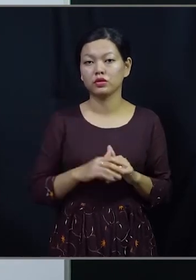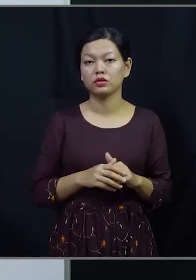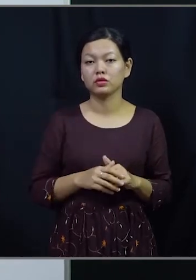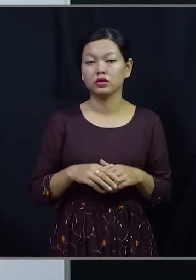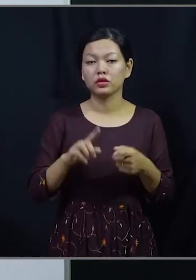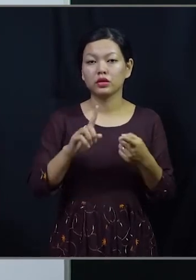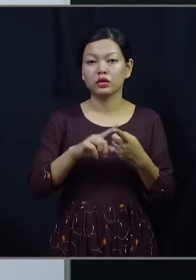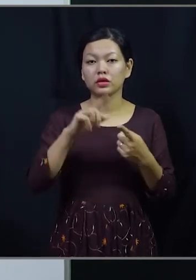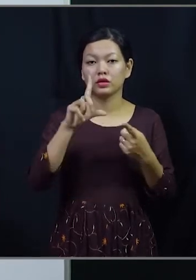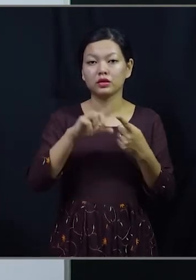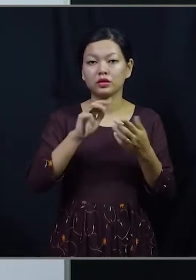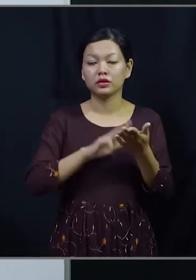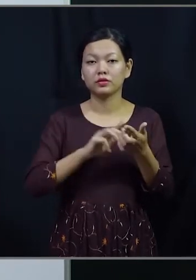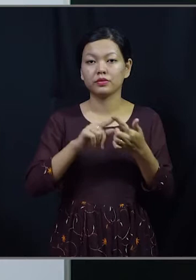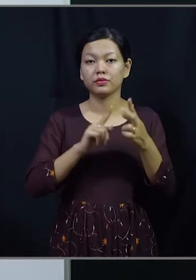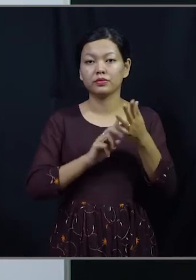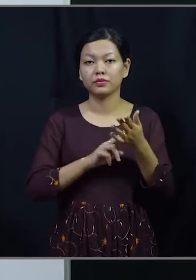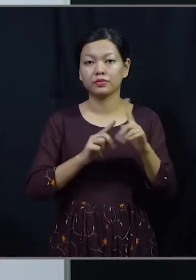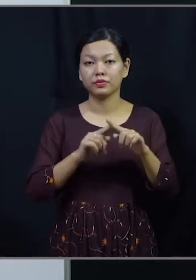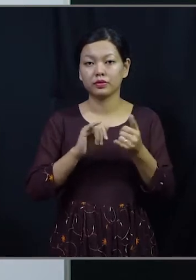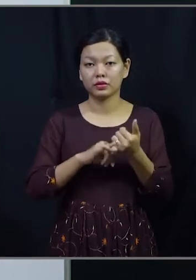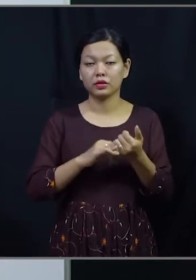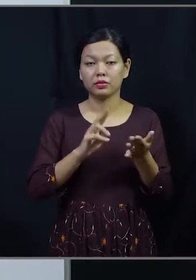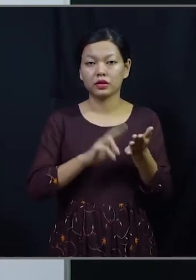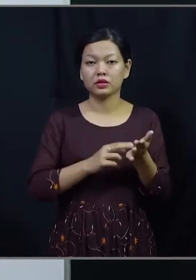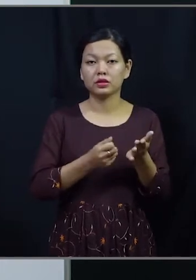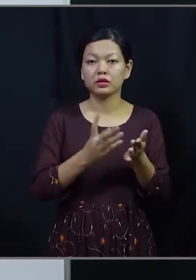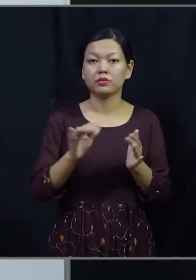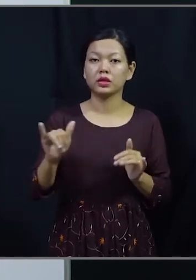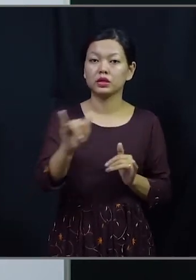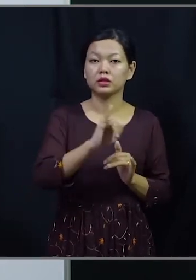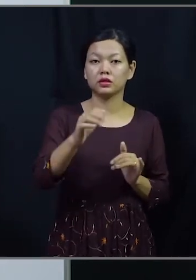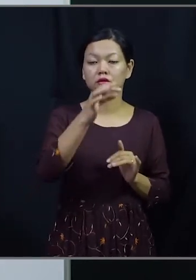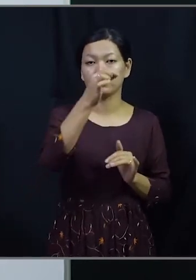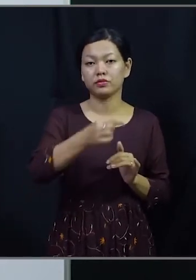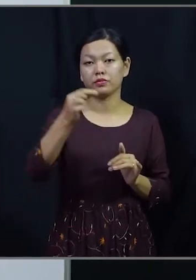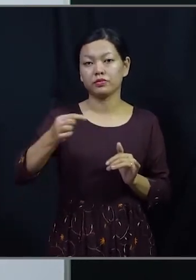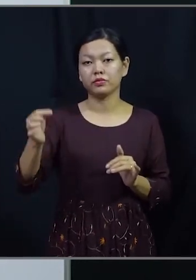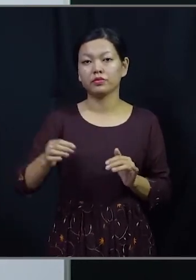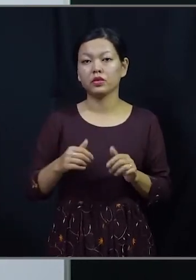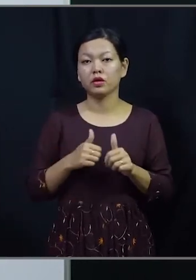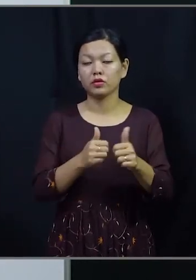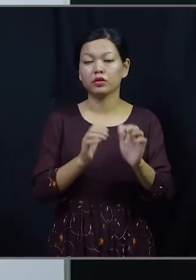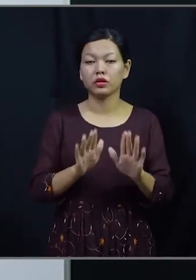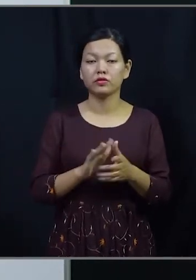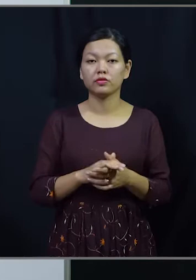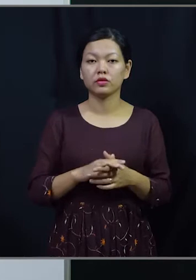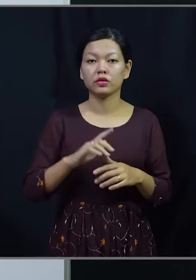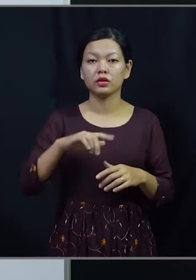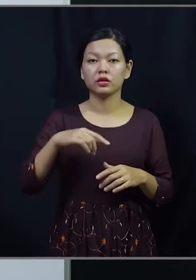takes itself, right? We get the same number. Therefore, this type of function is called identity function. Okay, the next